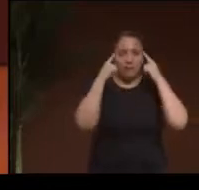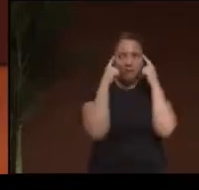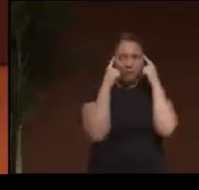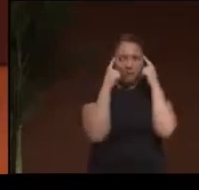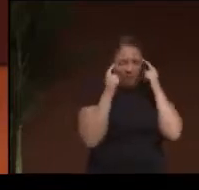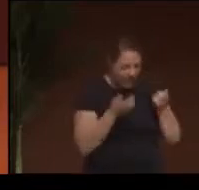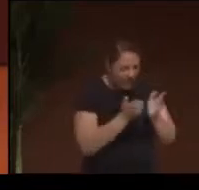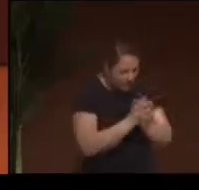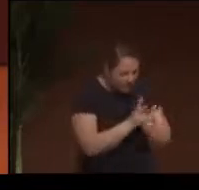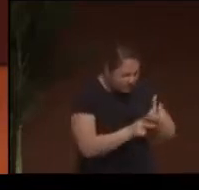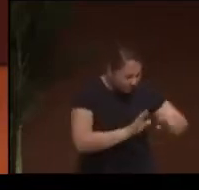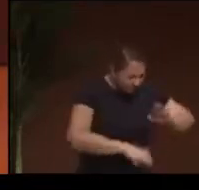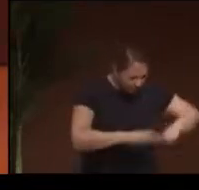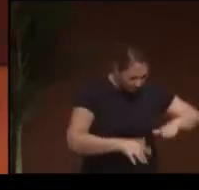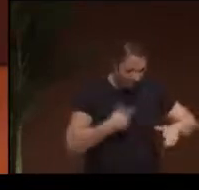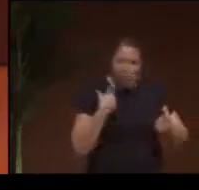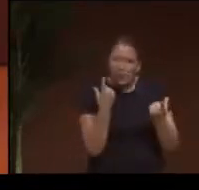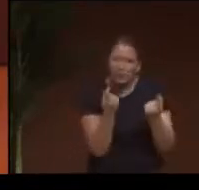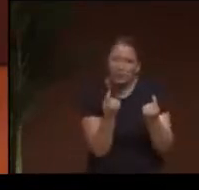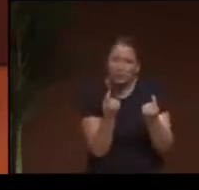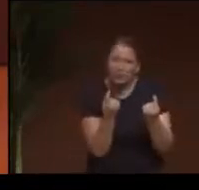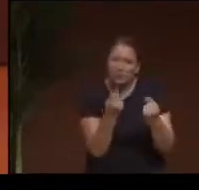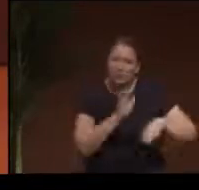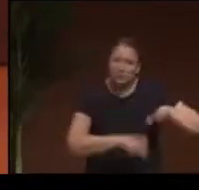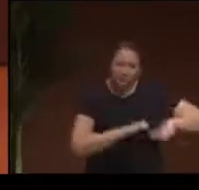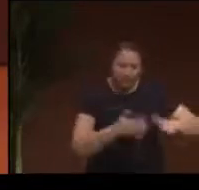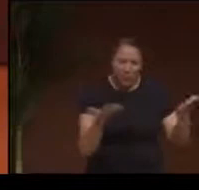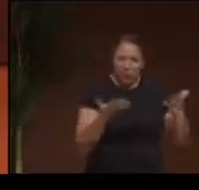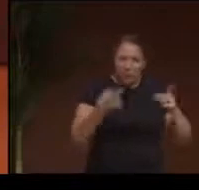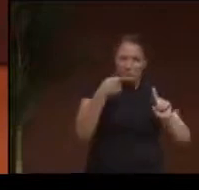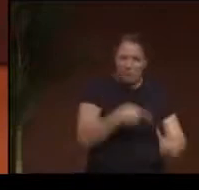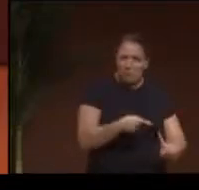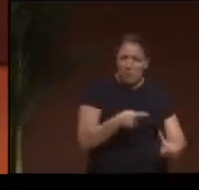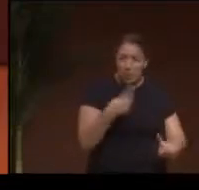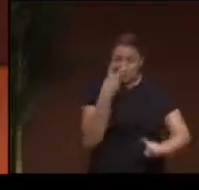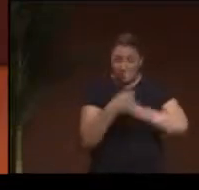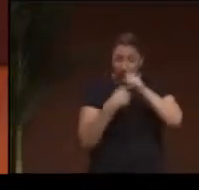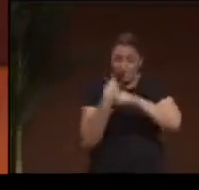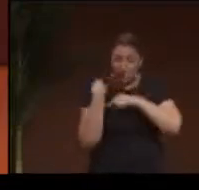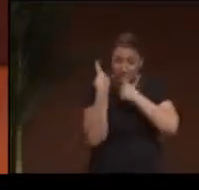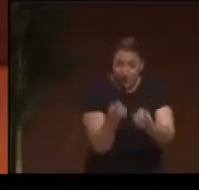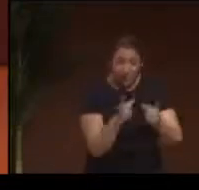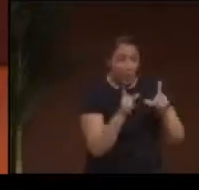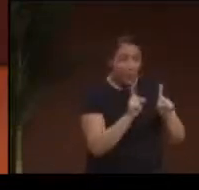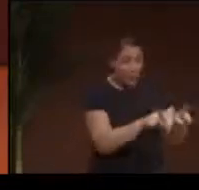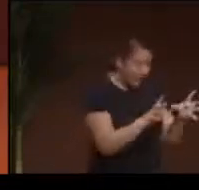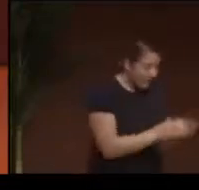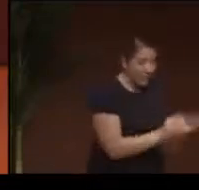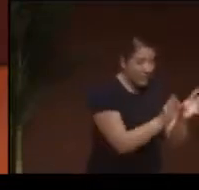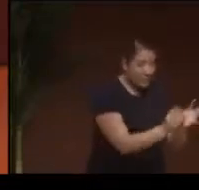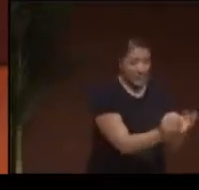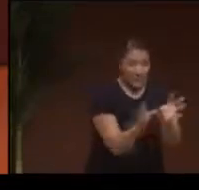said, what are we doing on this drum again? Exactly, what was the purpose of this? You know, after a few years of going to powwow, from powwow to